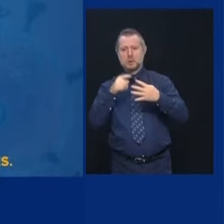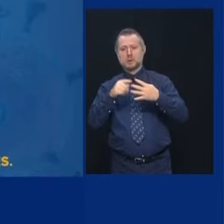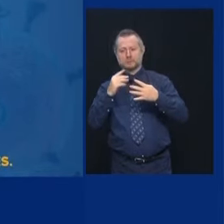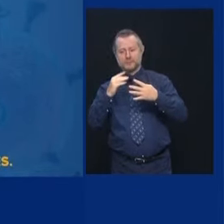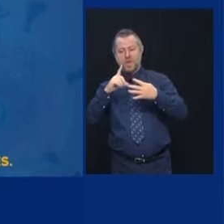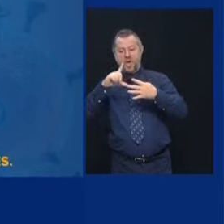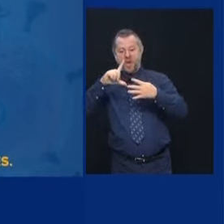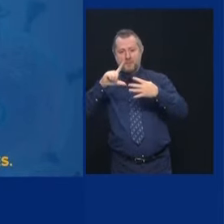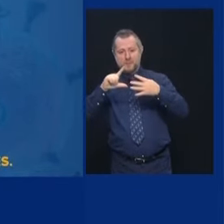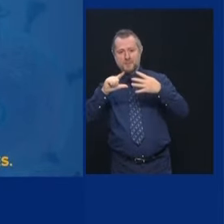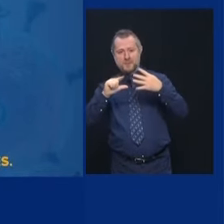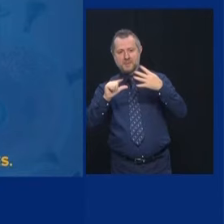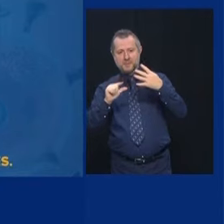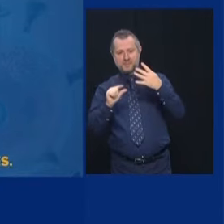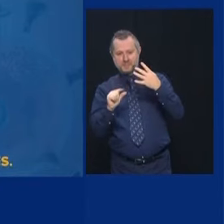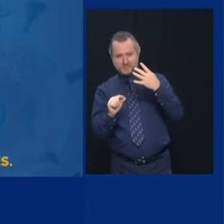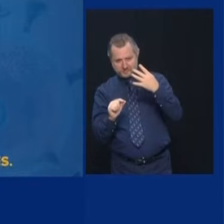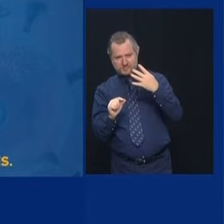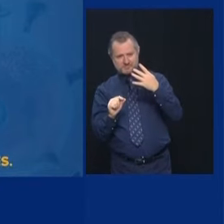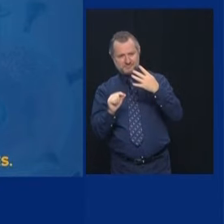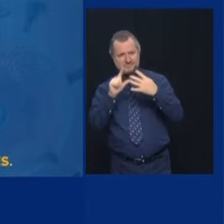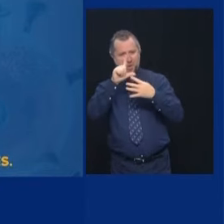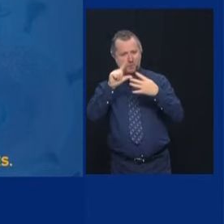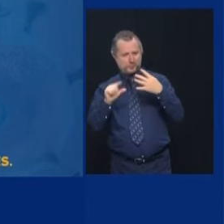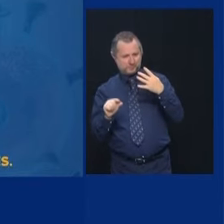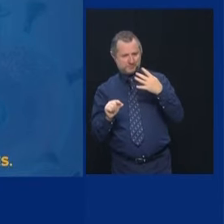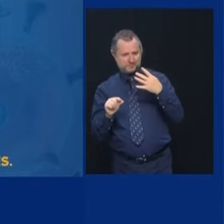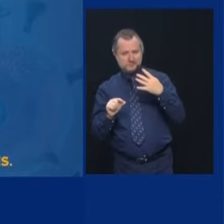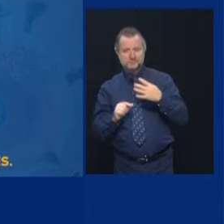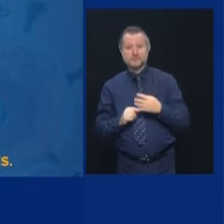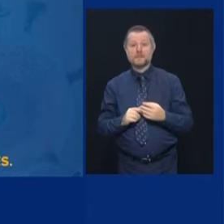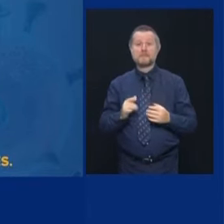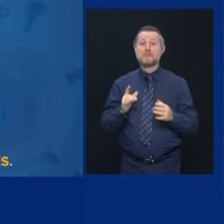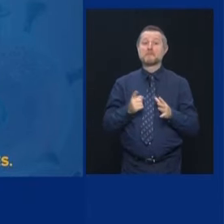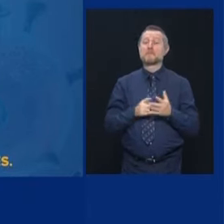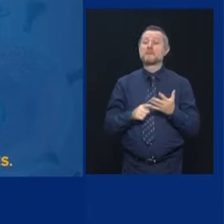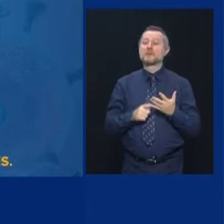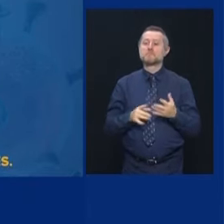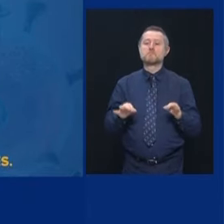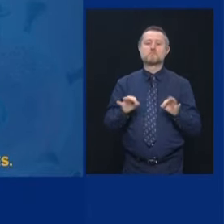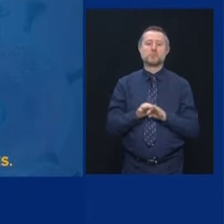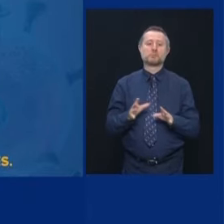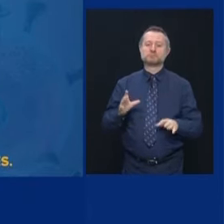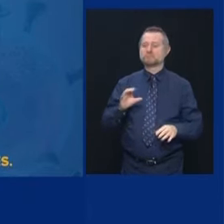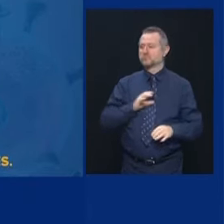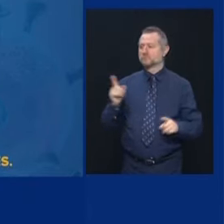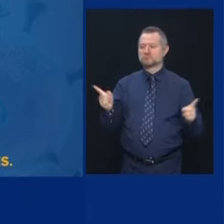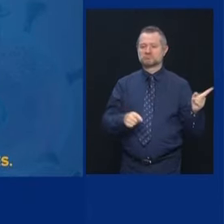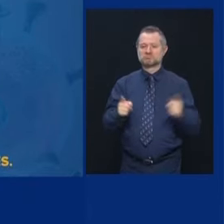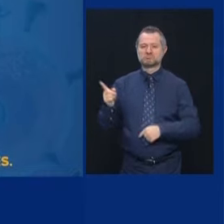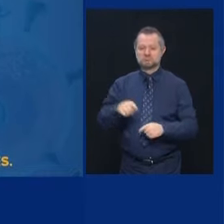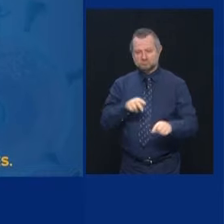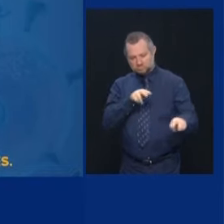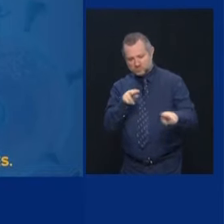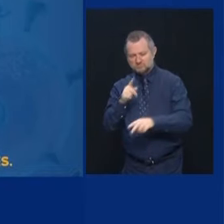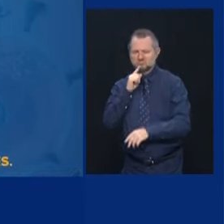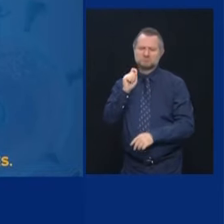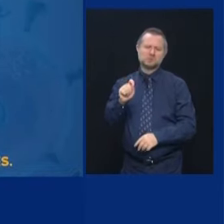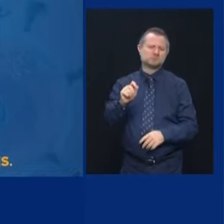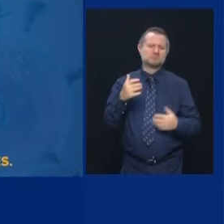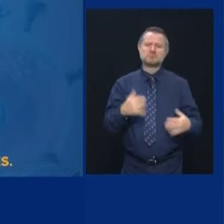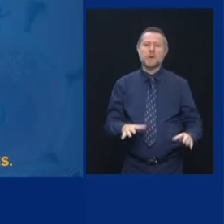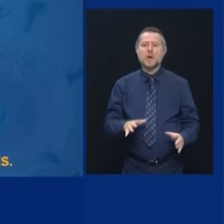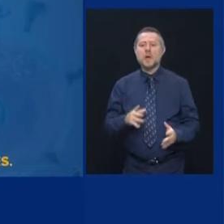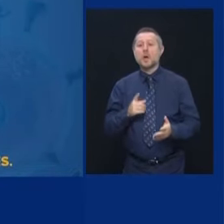And the key to all of these areas is enforcement, all of them. We have